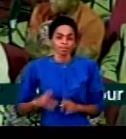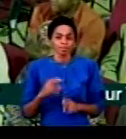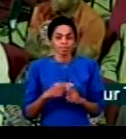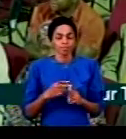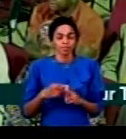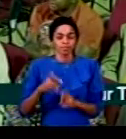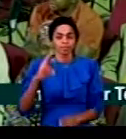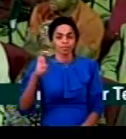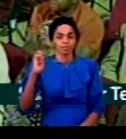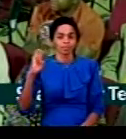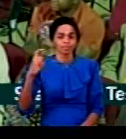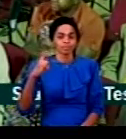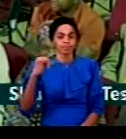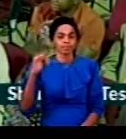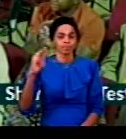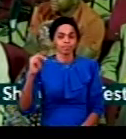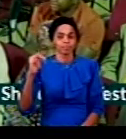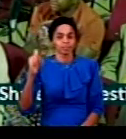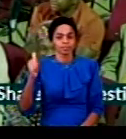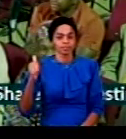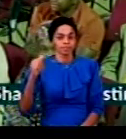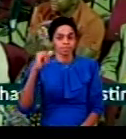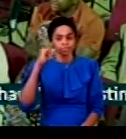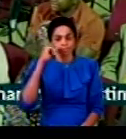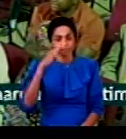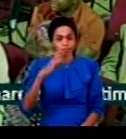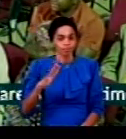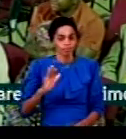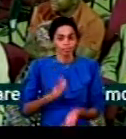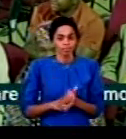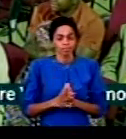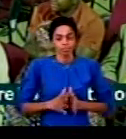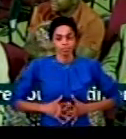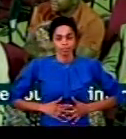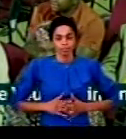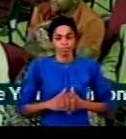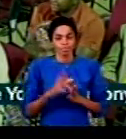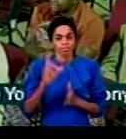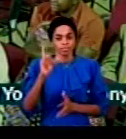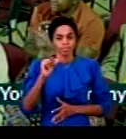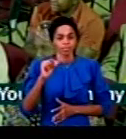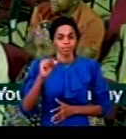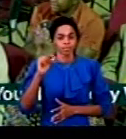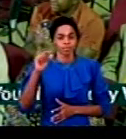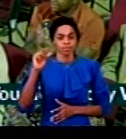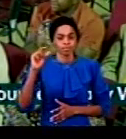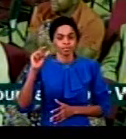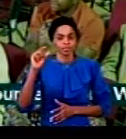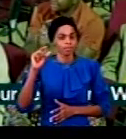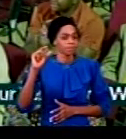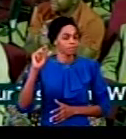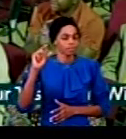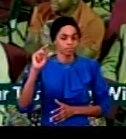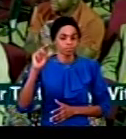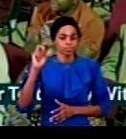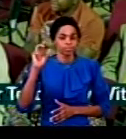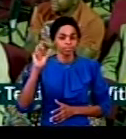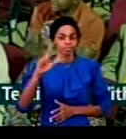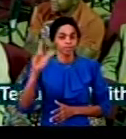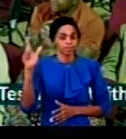was pregnant, and the pregnancy was 9-8 months, and the child died in her womb.